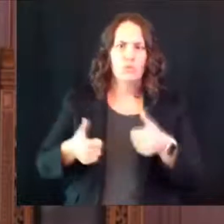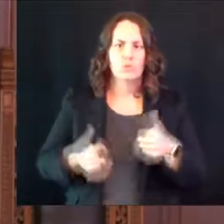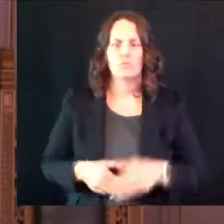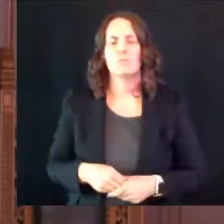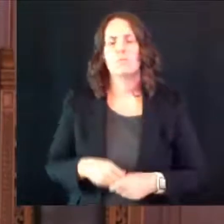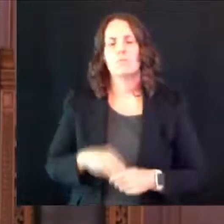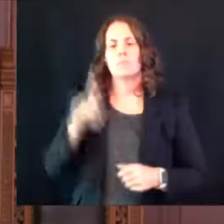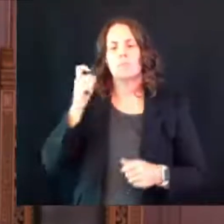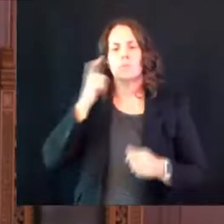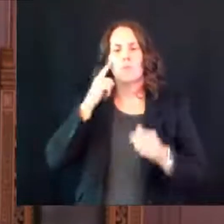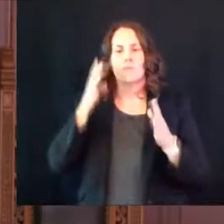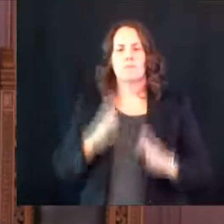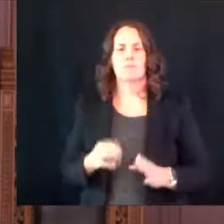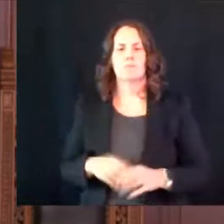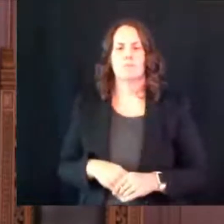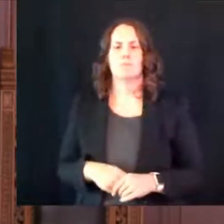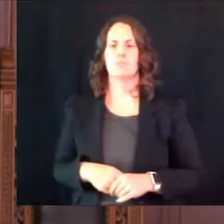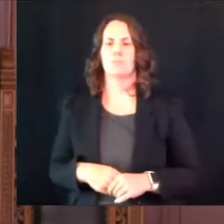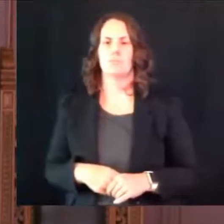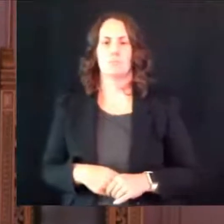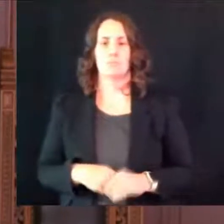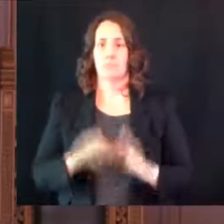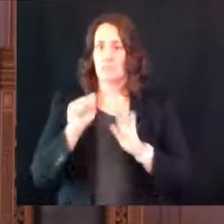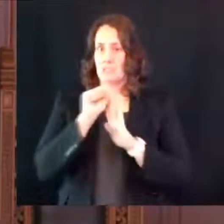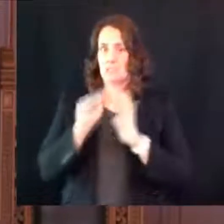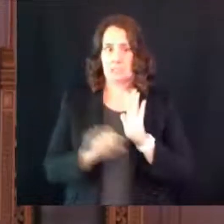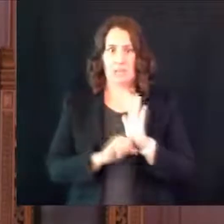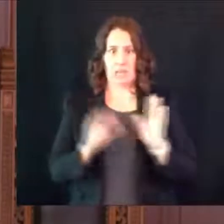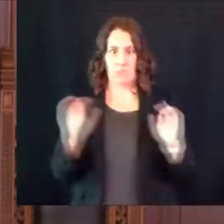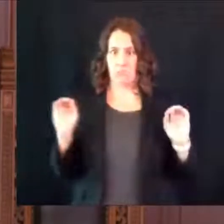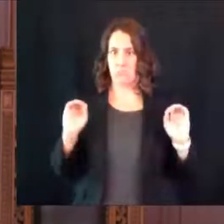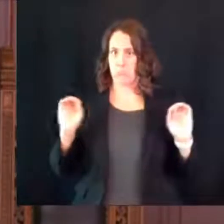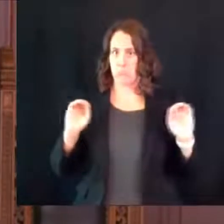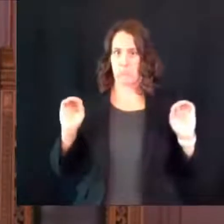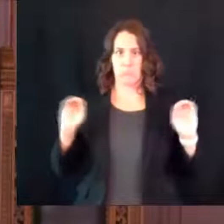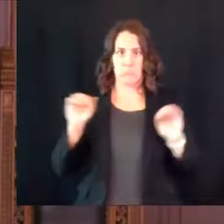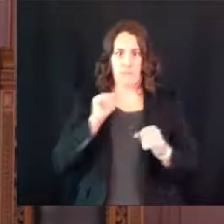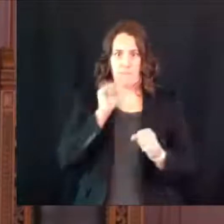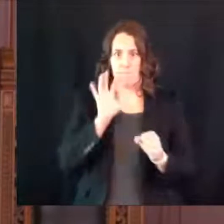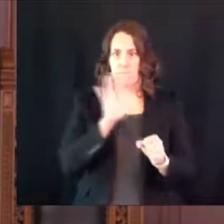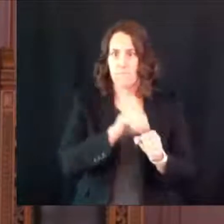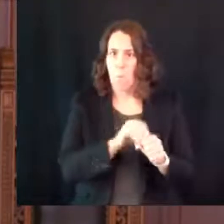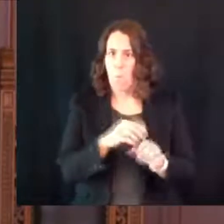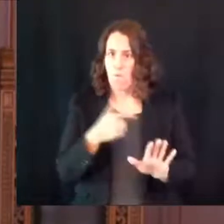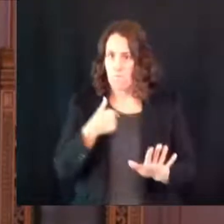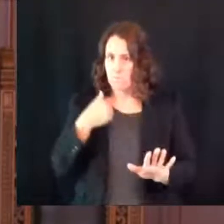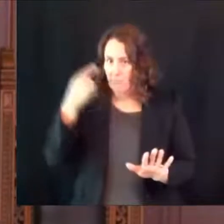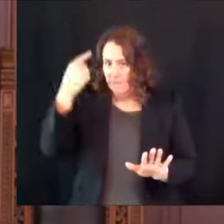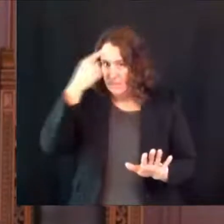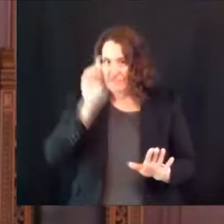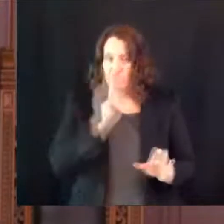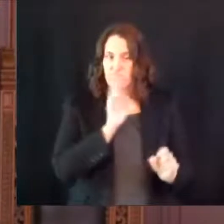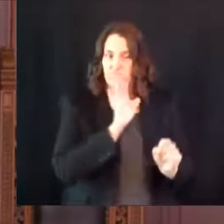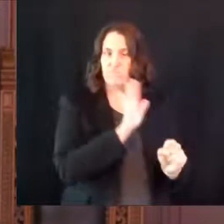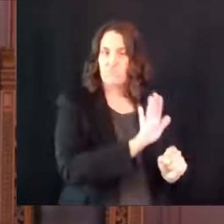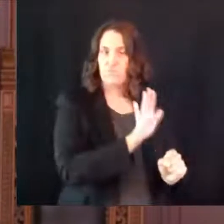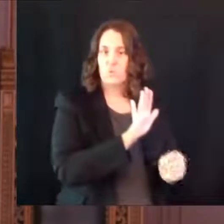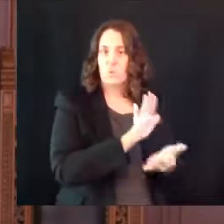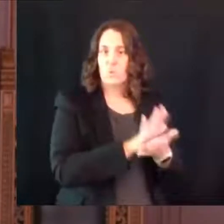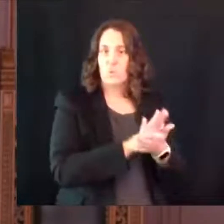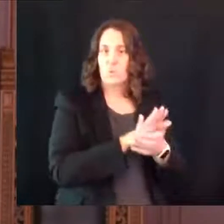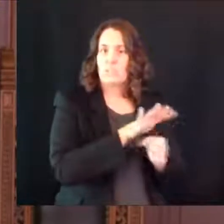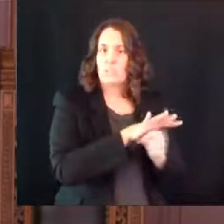own. School districts, at least from my observation, have done a good job of notifying